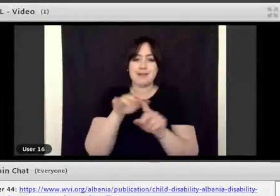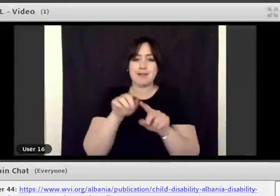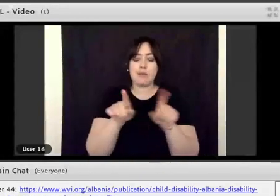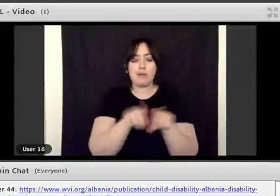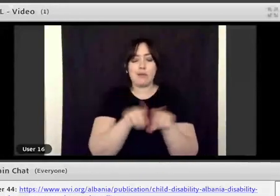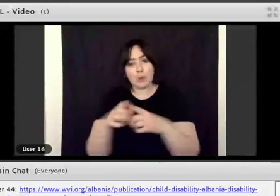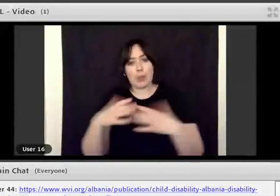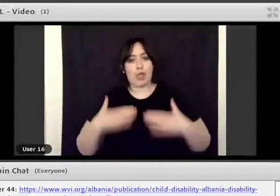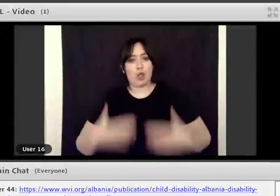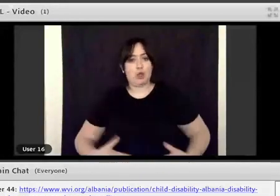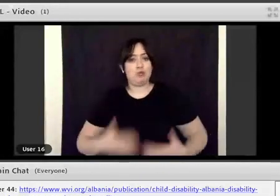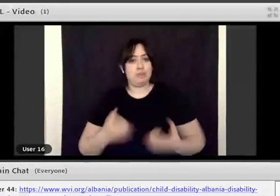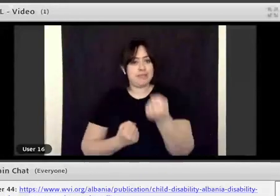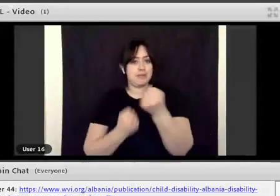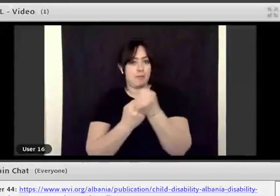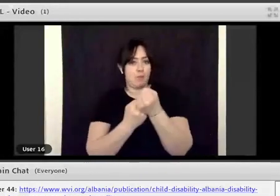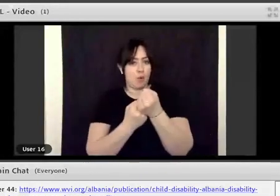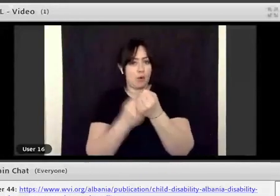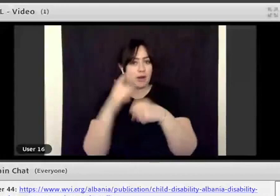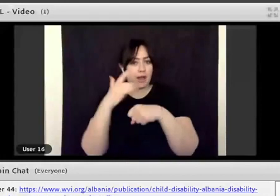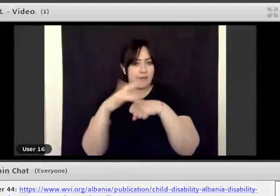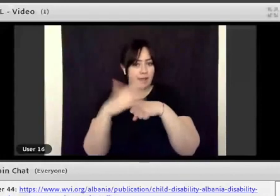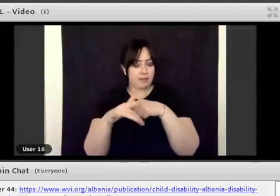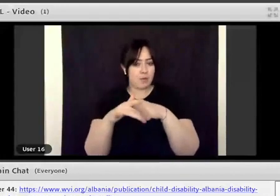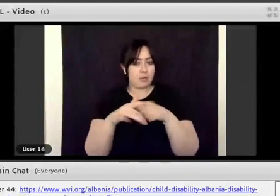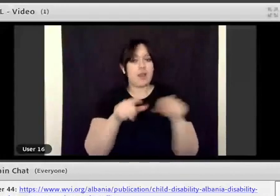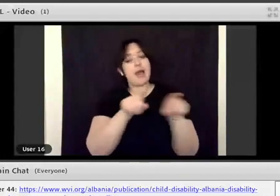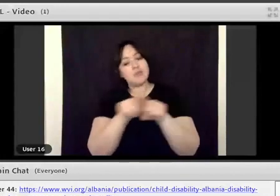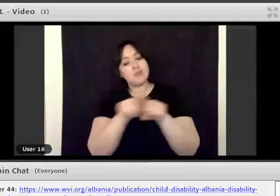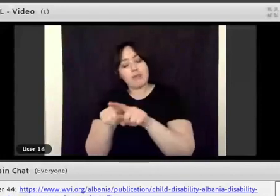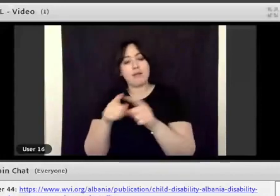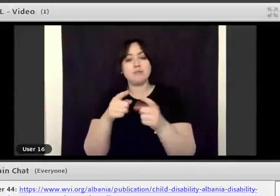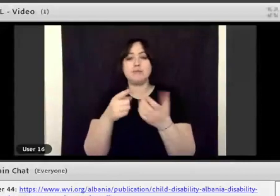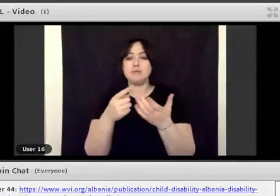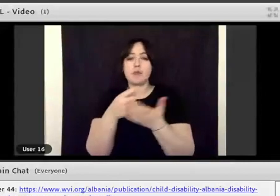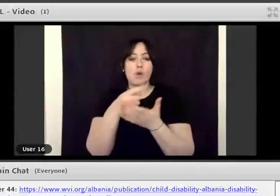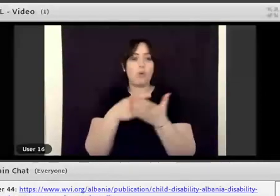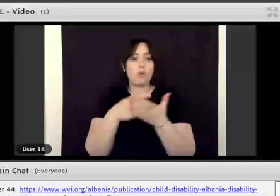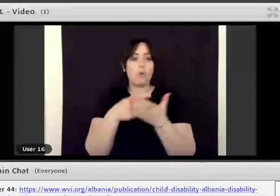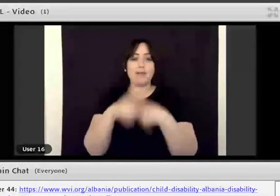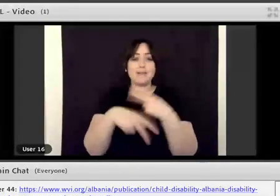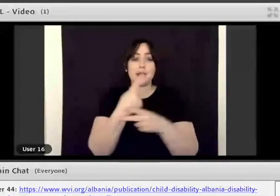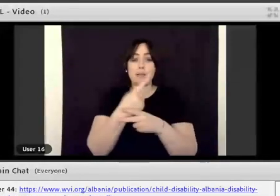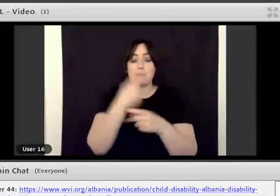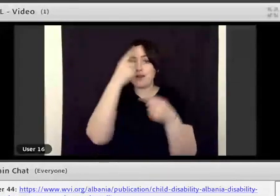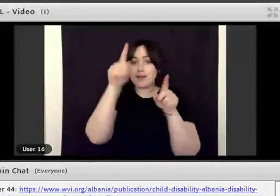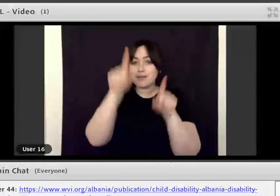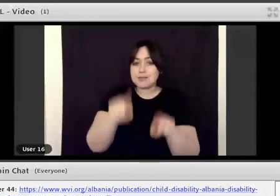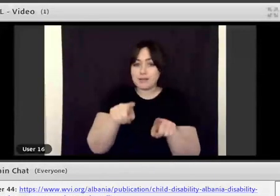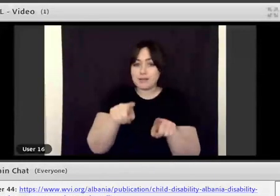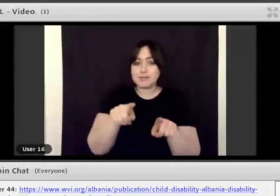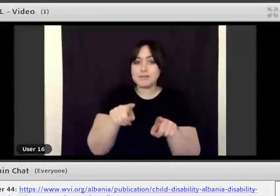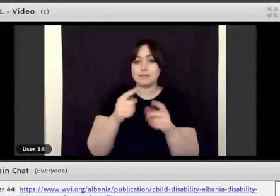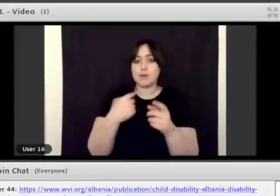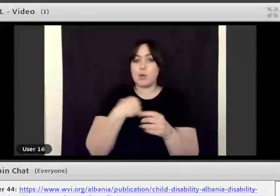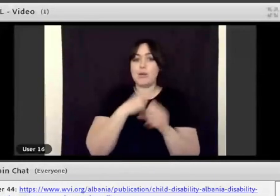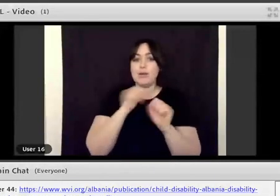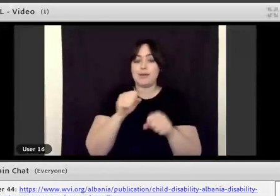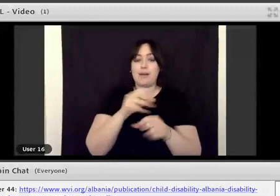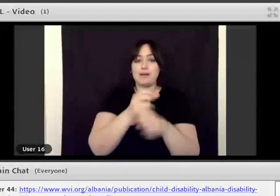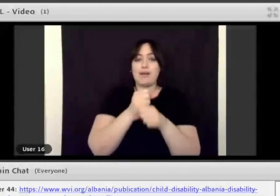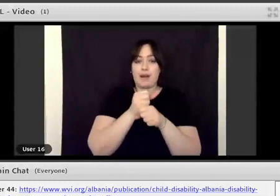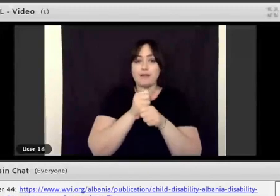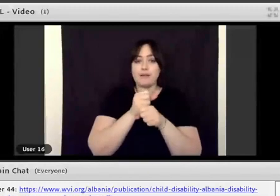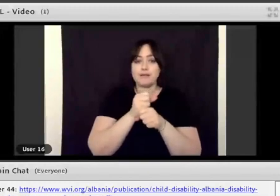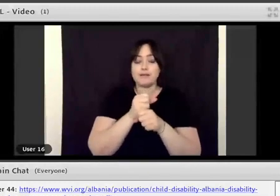available, as well as what kind of consent can we expect to be getting. Children, that